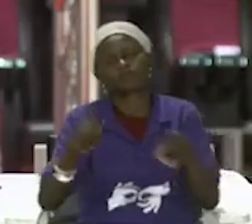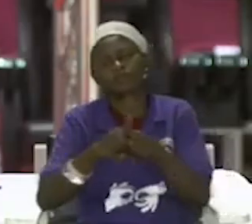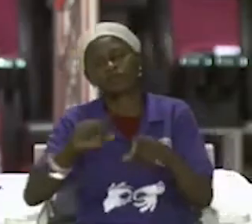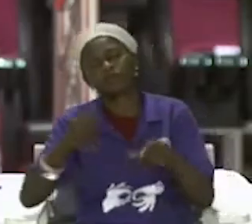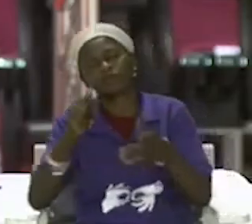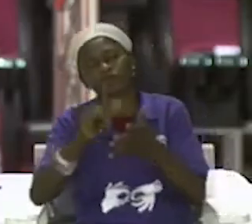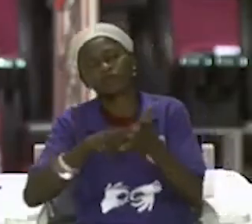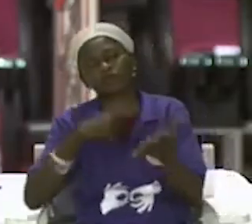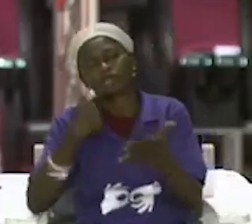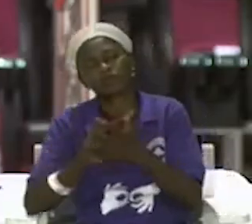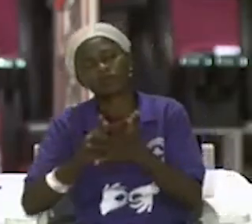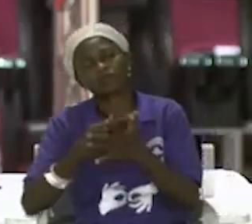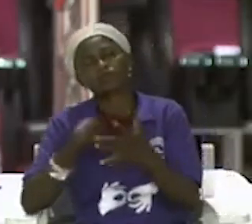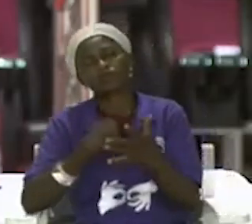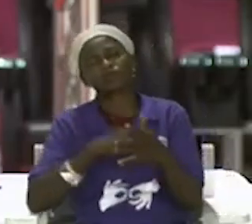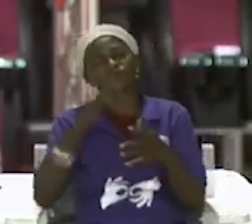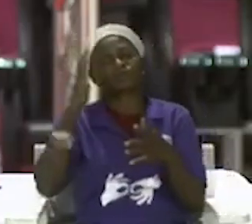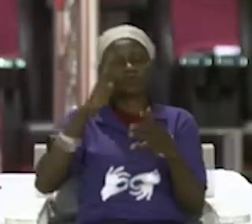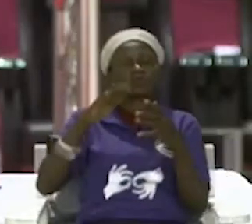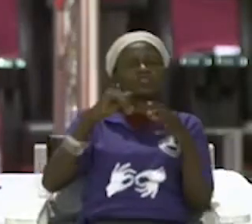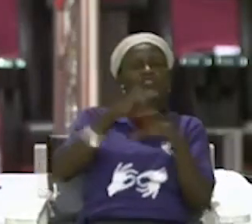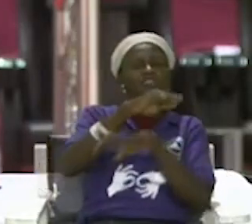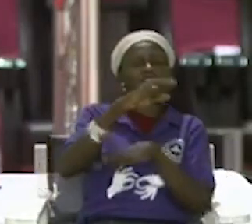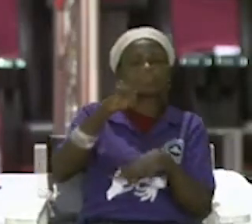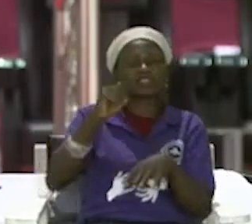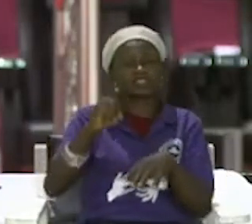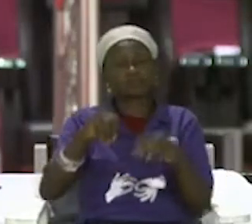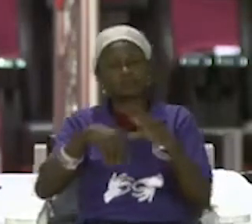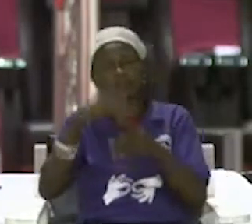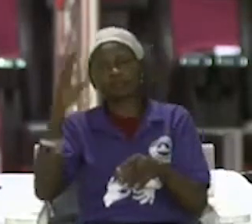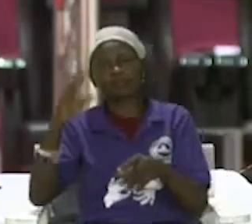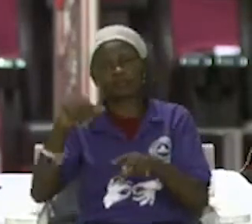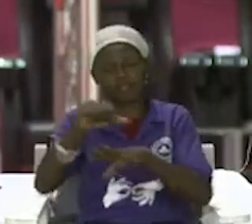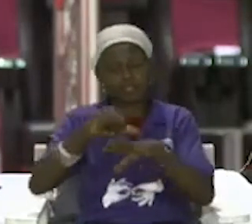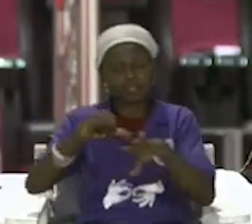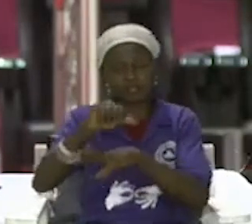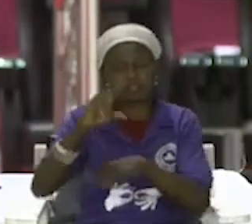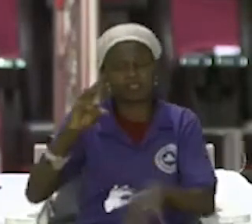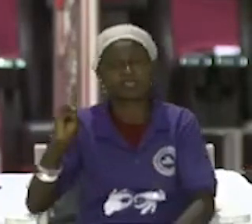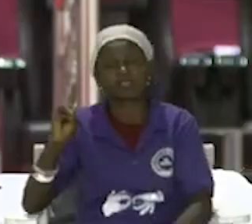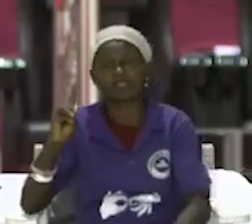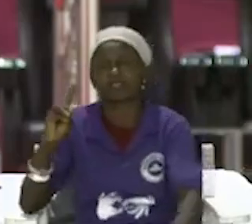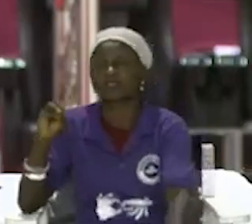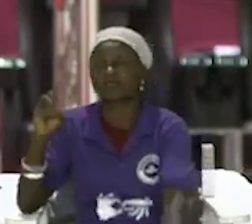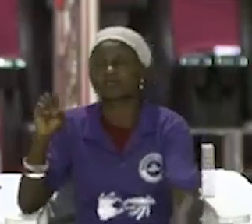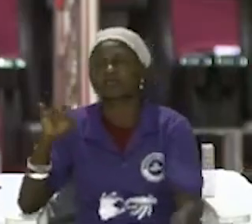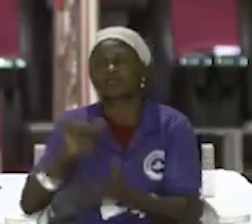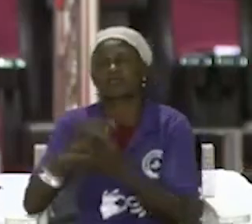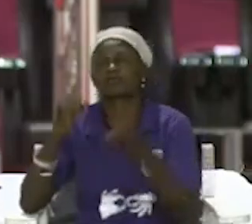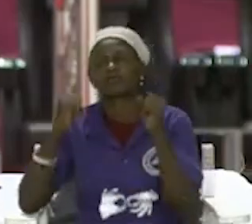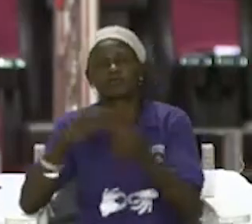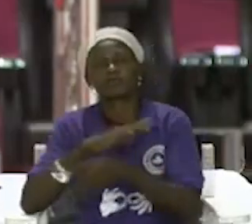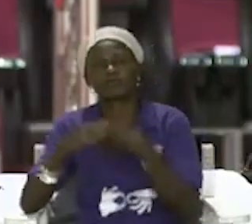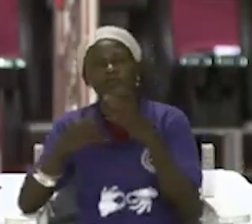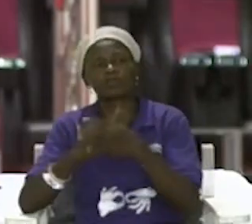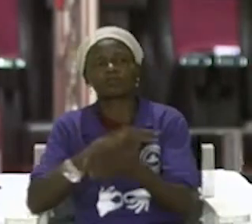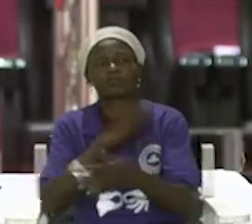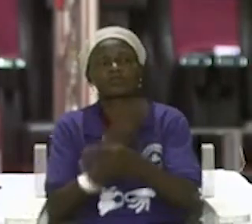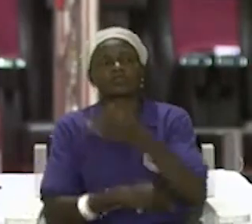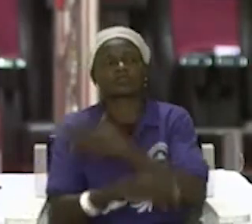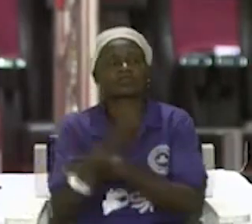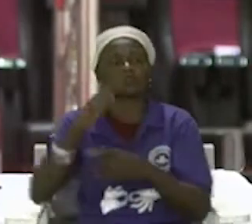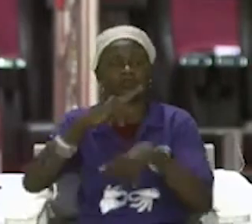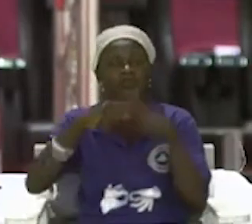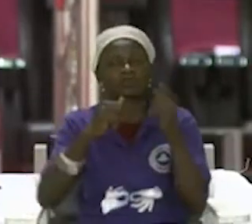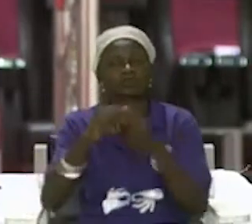graduates. We will send them out anointed so that the power of the Almighty God will go with